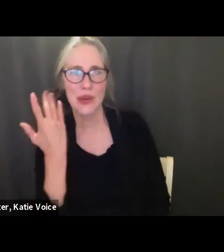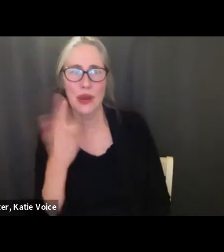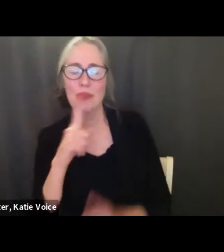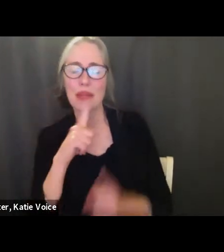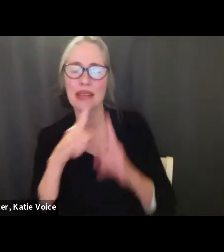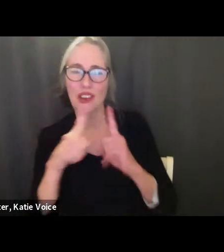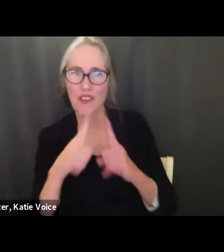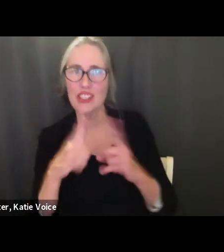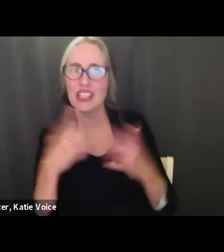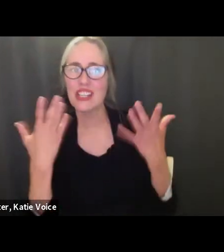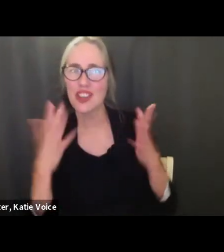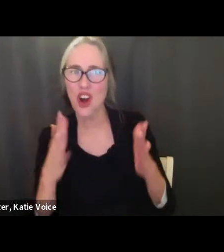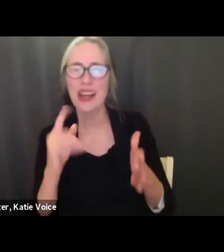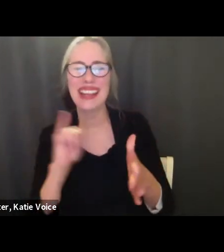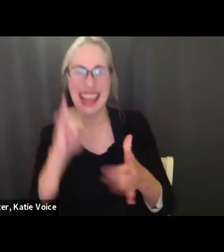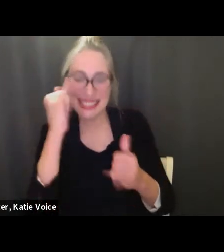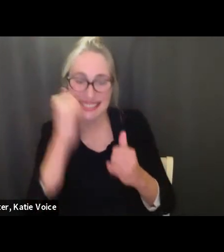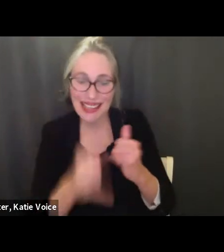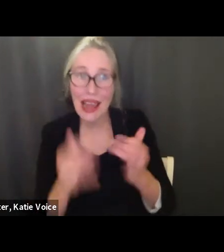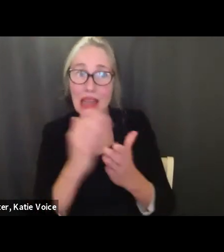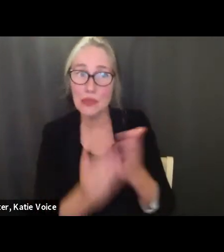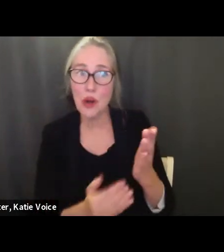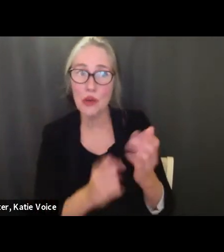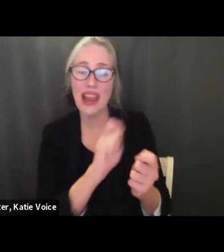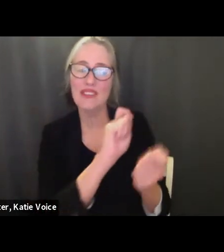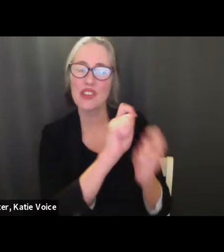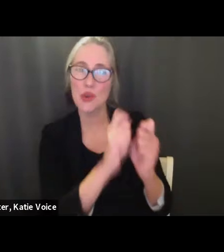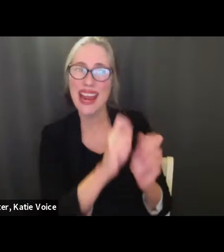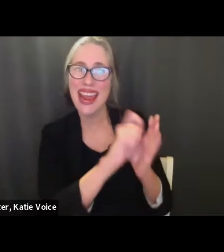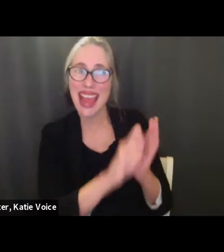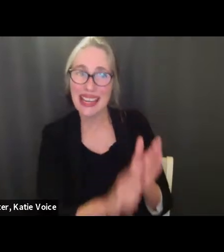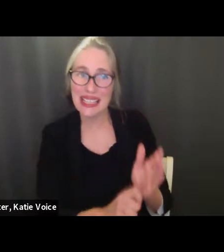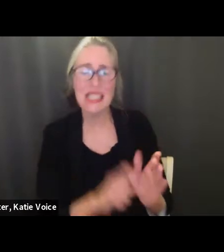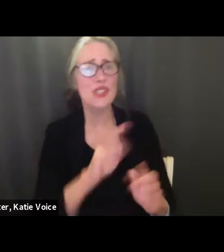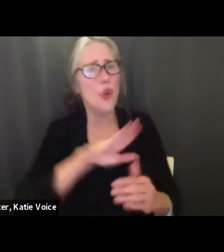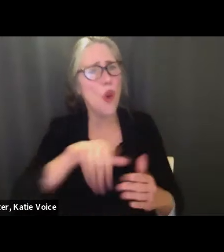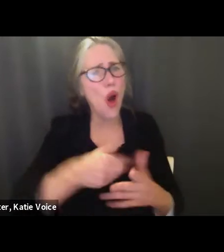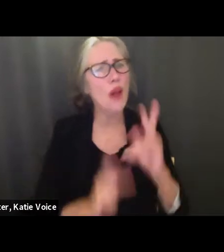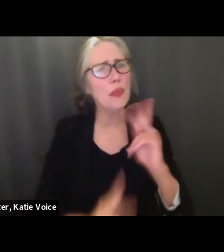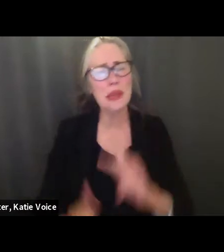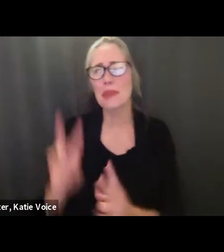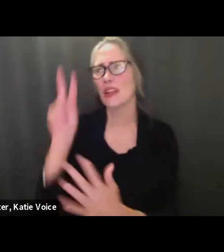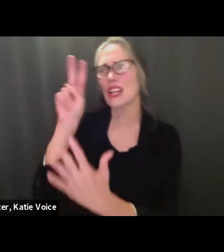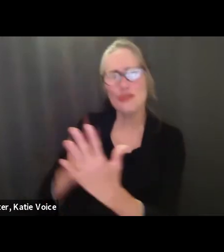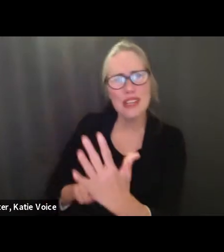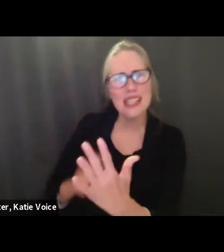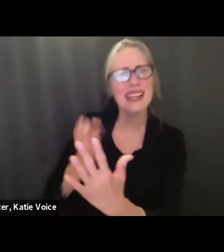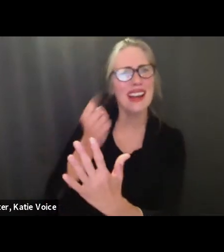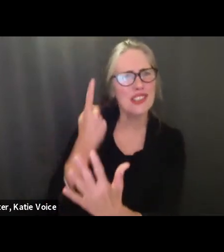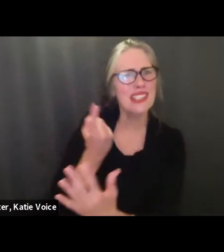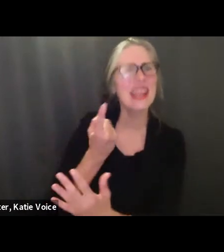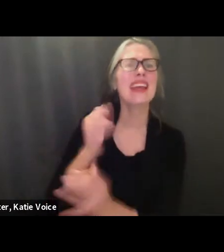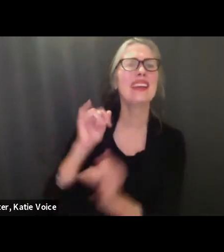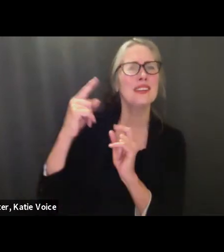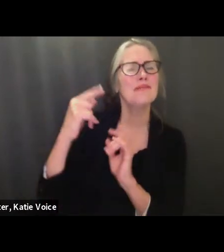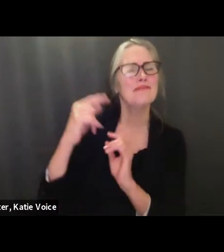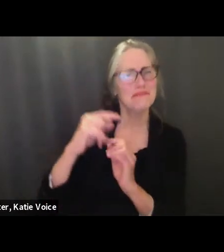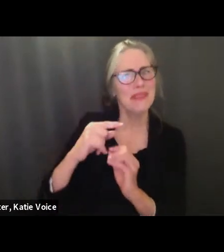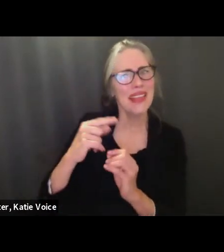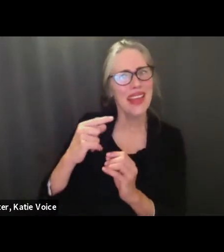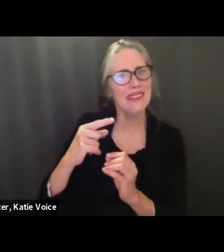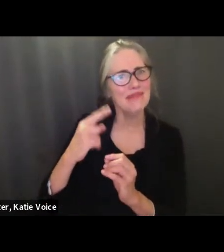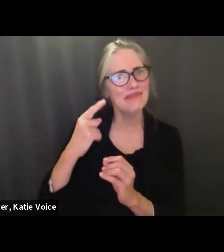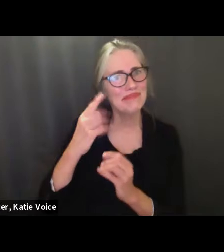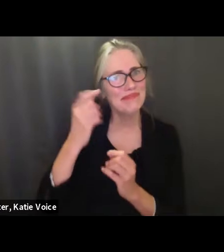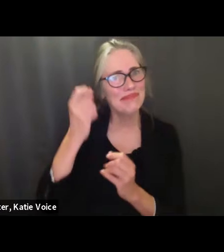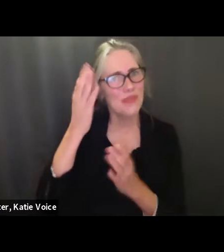be edited to the point where it's attainable by Somebody everybody. knows So everybody can hear it and understand it. Thank right you. away. Yeah. So, Great. Thank you